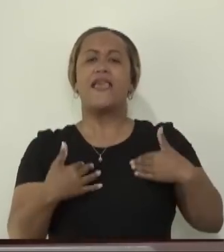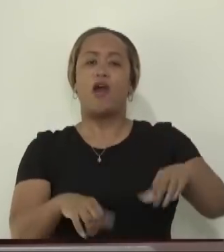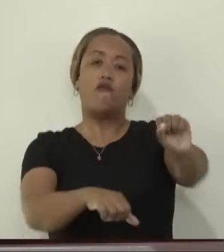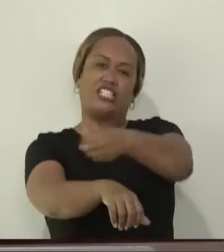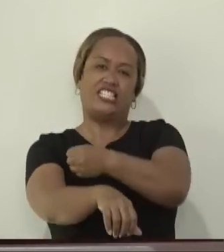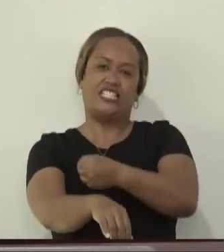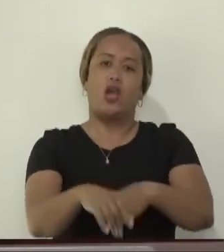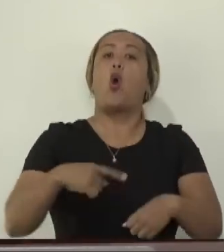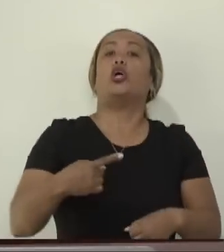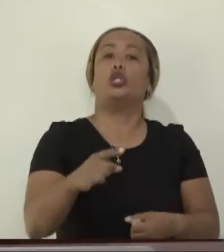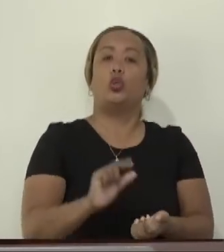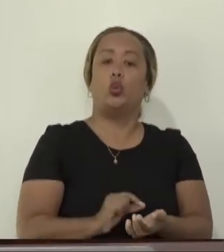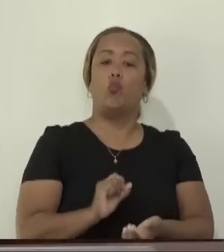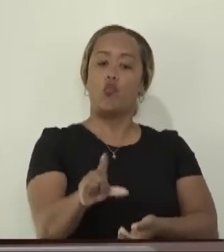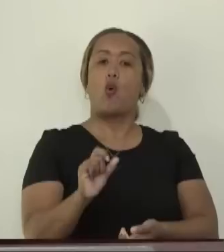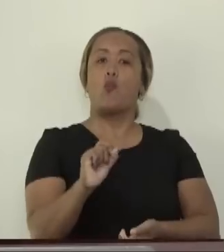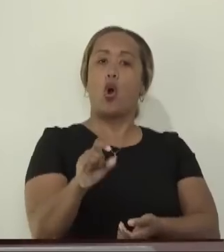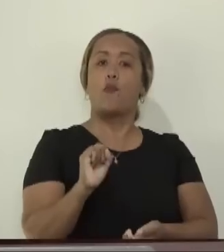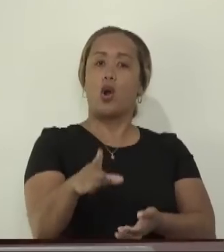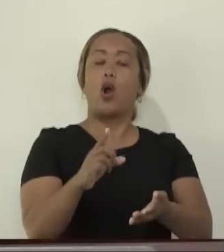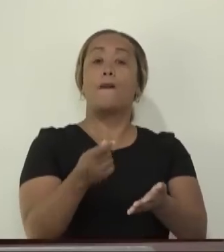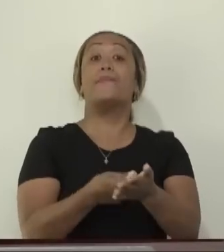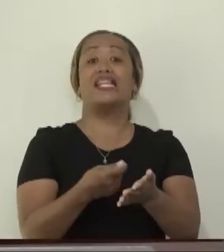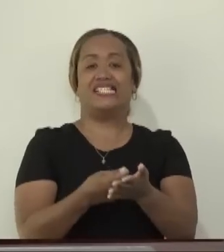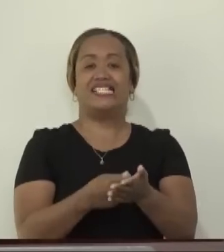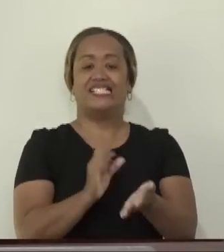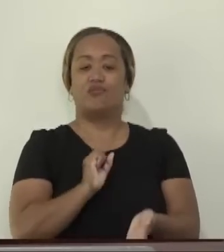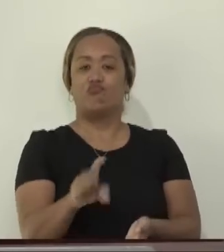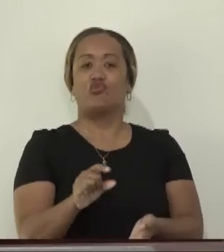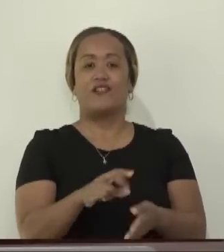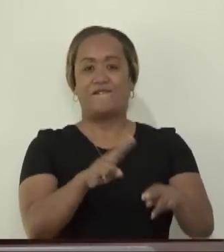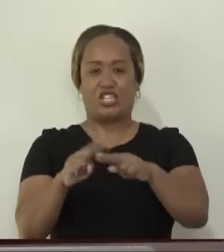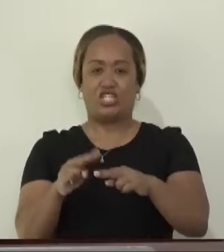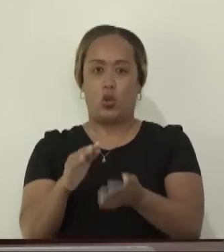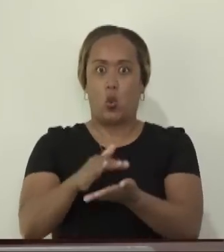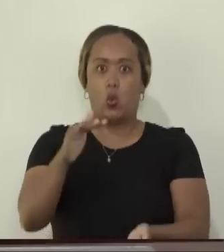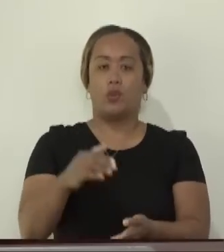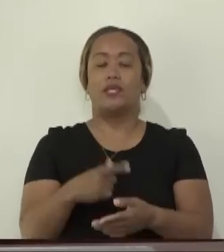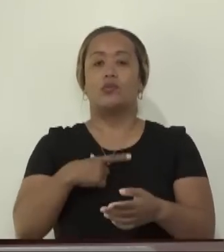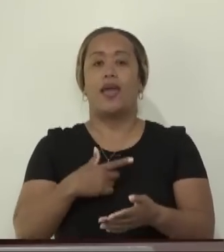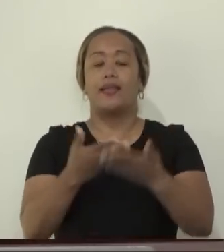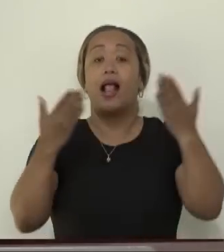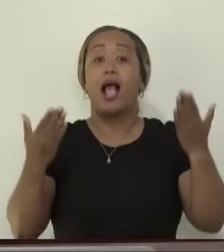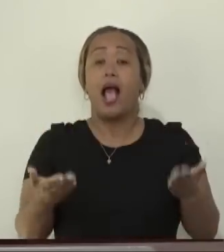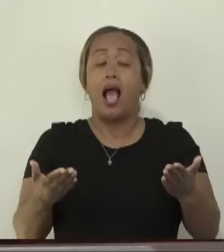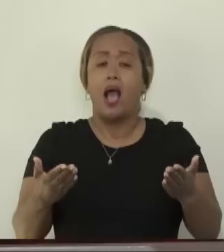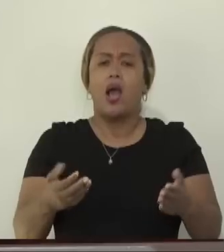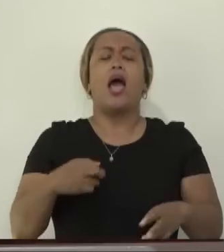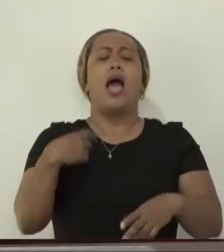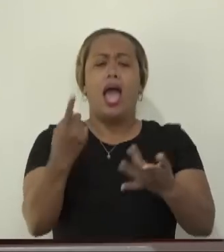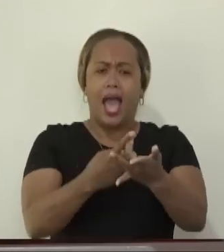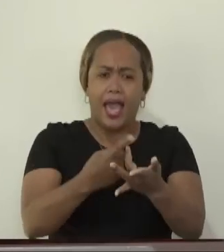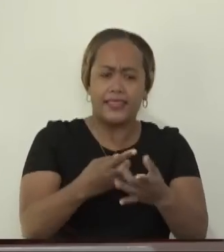their contribution to their families back here at home. However, it is notable that other productive